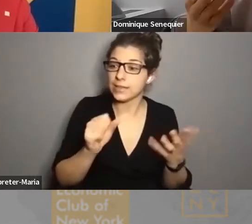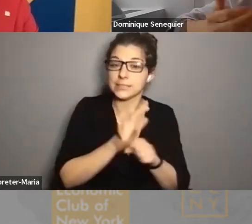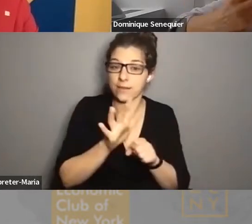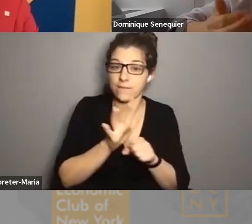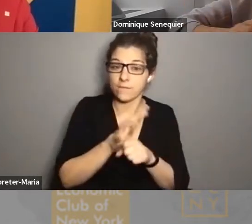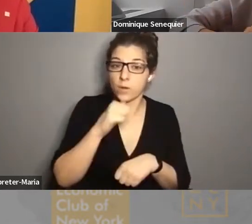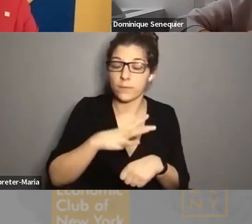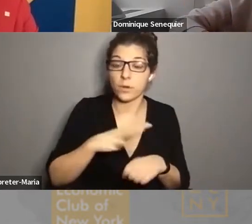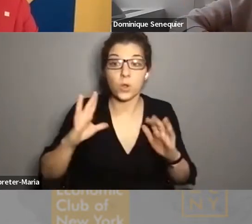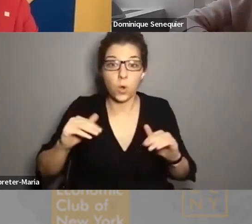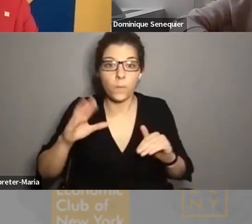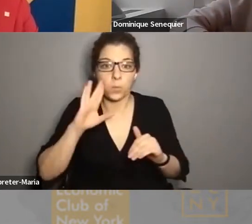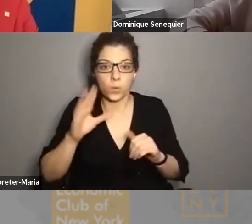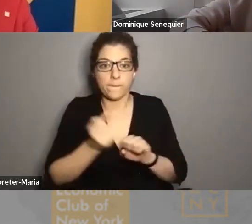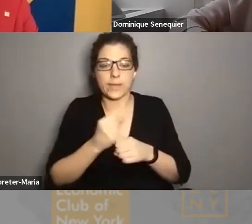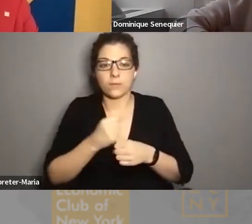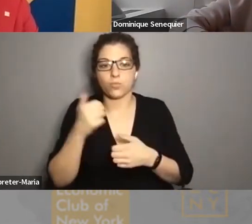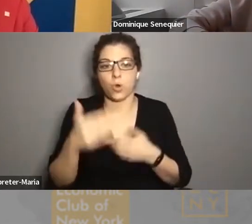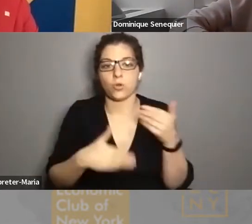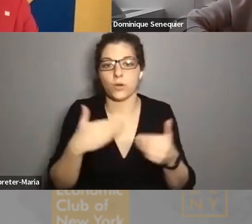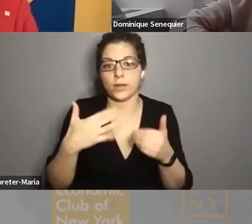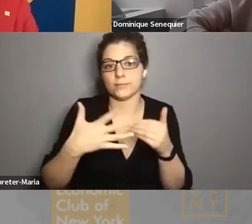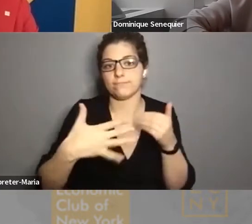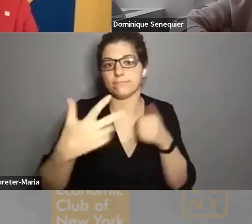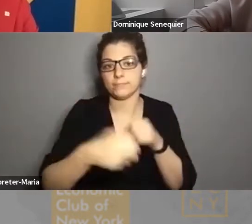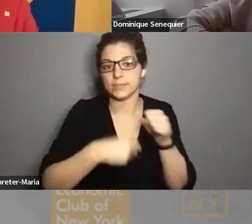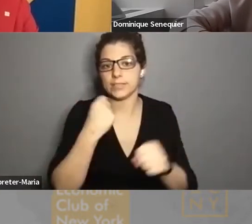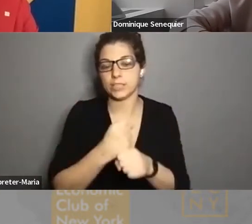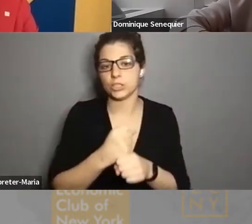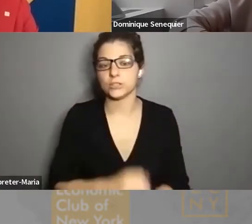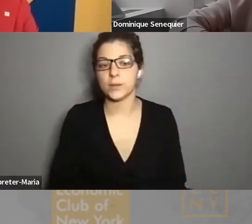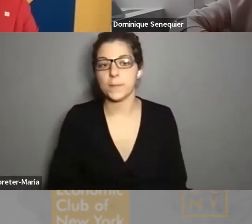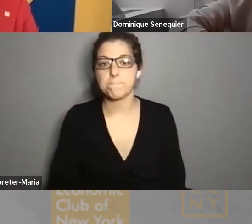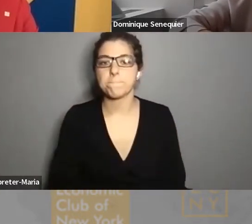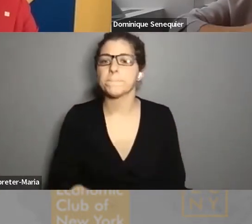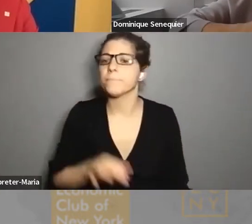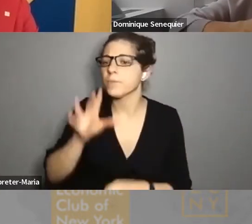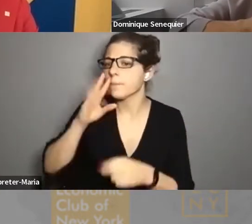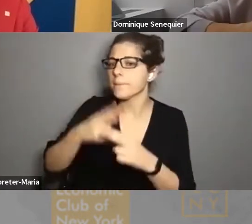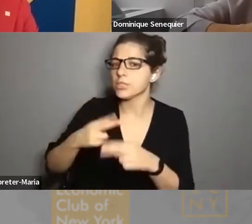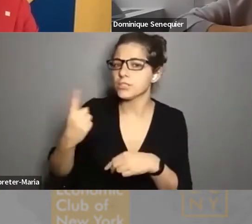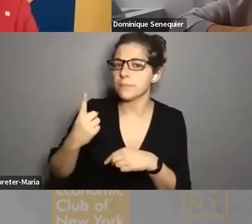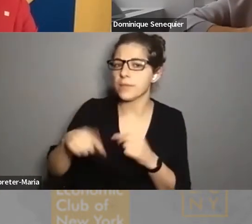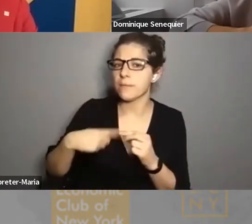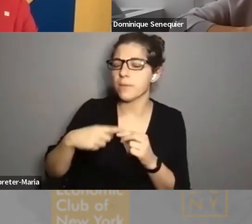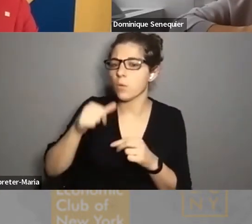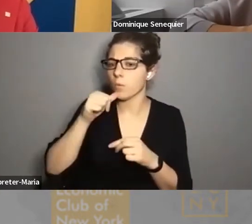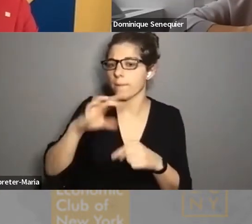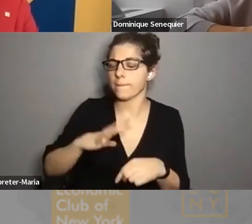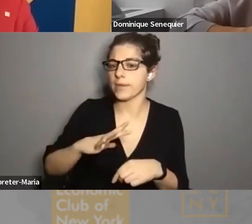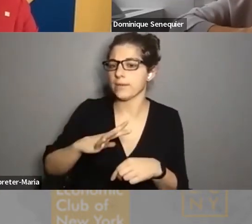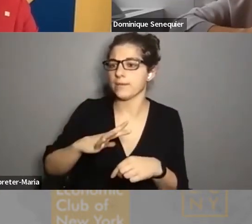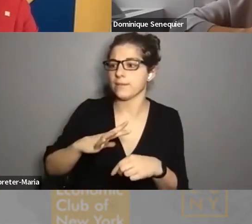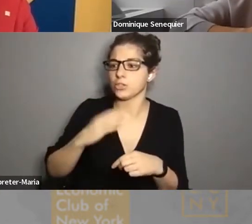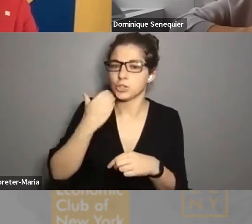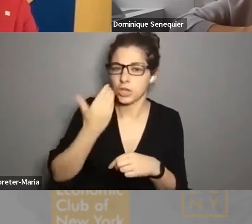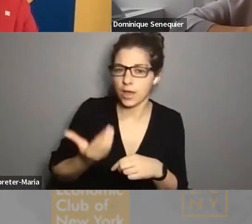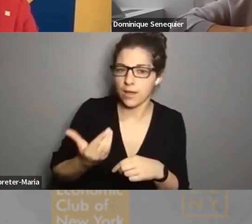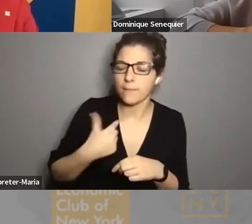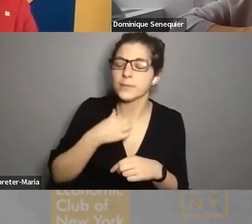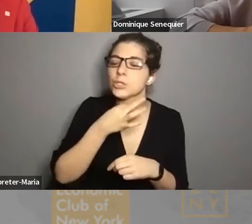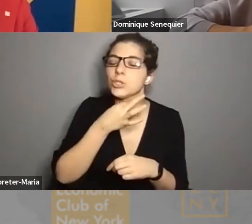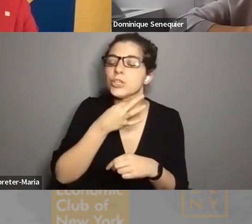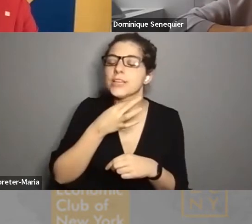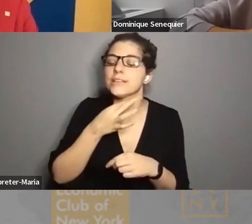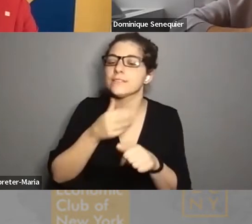hope it will make progress in the coming years. You mentioned something about women, some women being shy. I'm curious, just